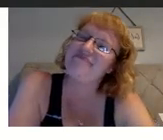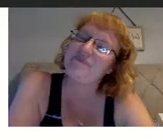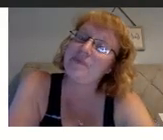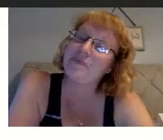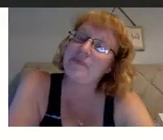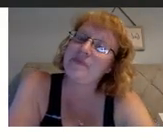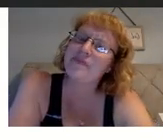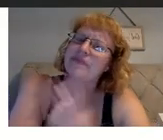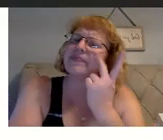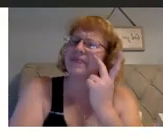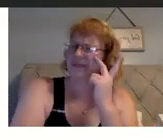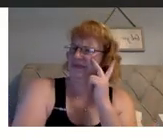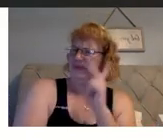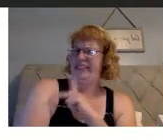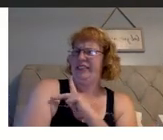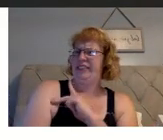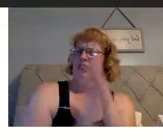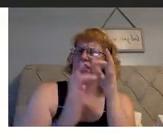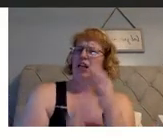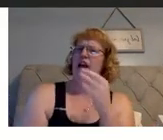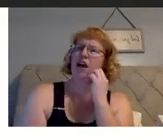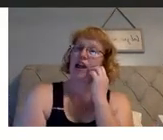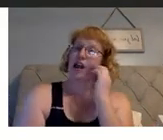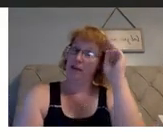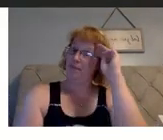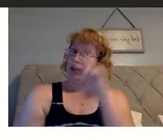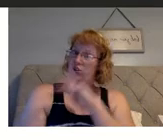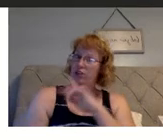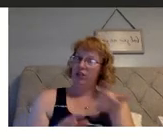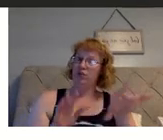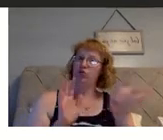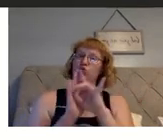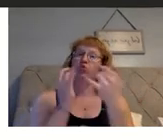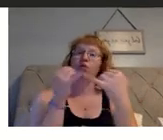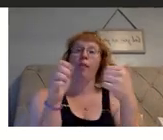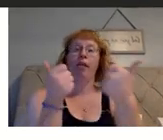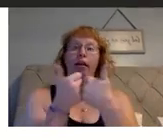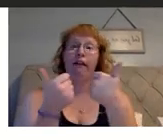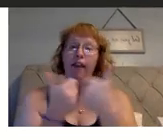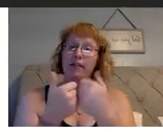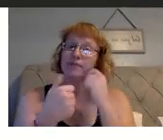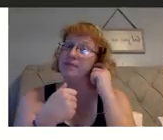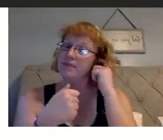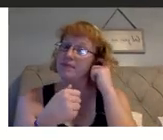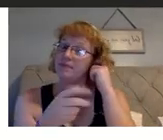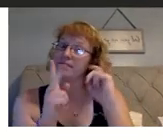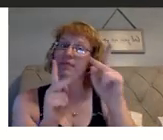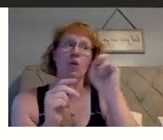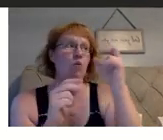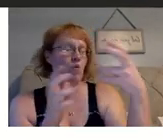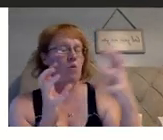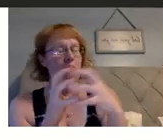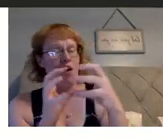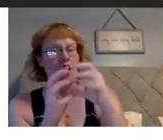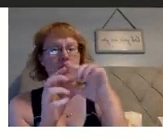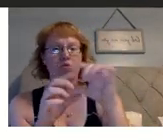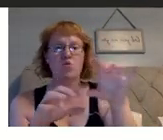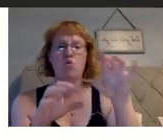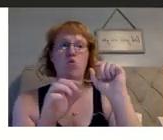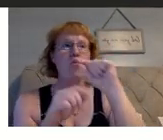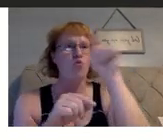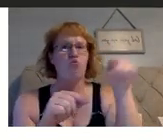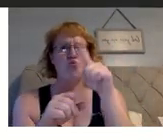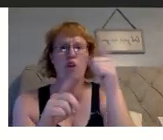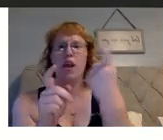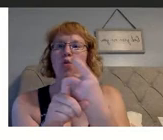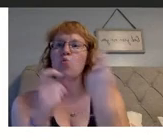All right, let's see what Mr. Kinder wants to do. Mr. Kinder chooses to play games. People throw balls or rings to win